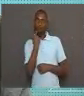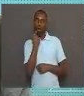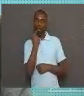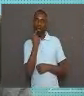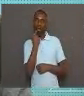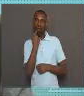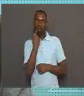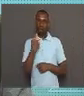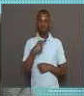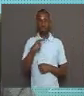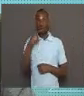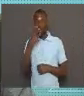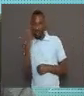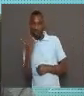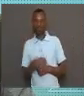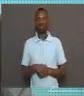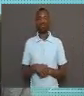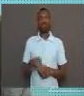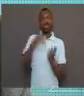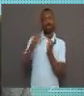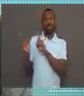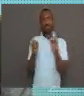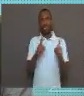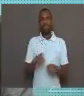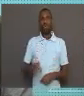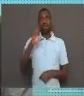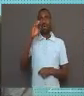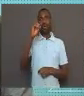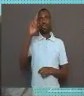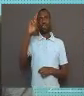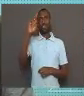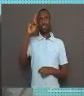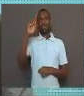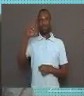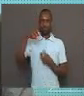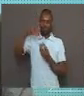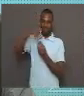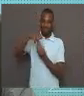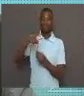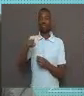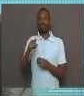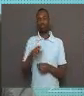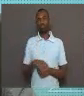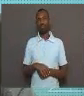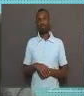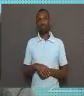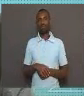have said, but also cork and some plastics.